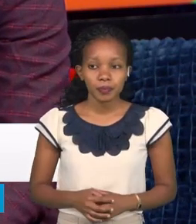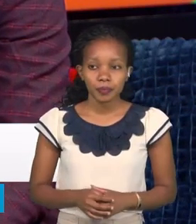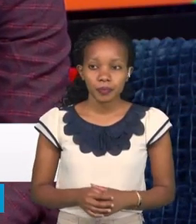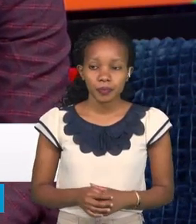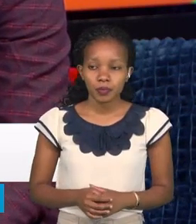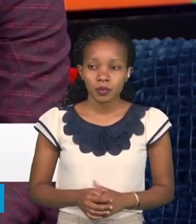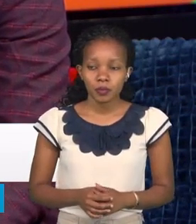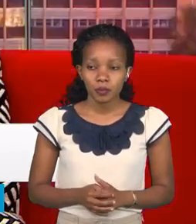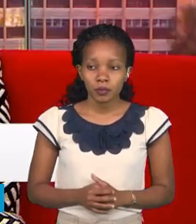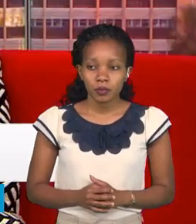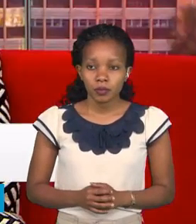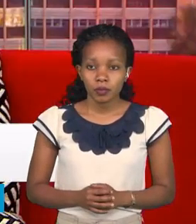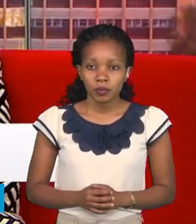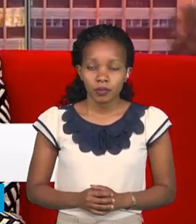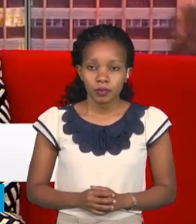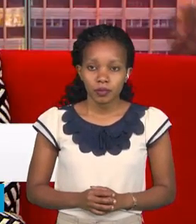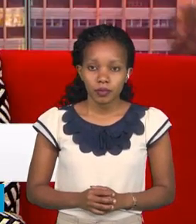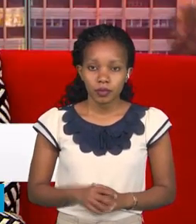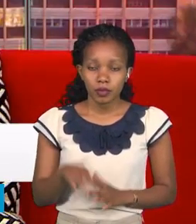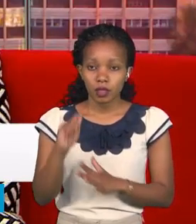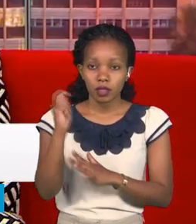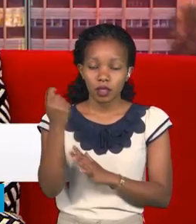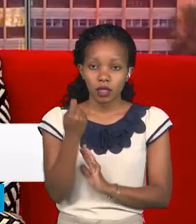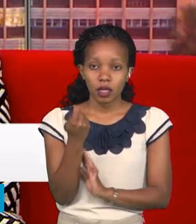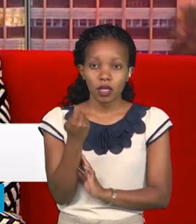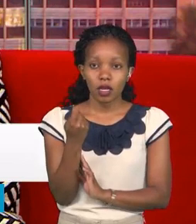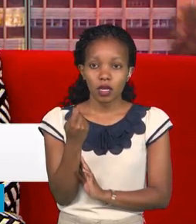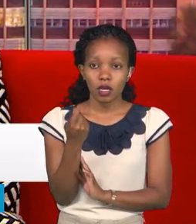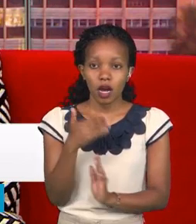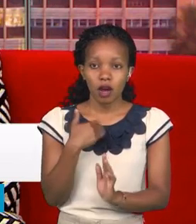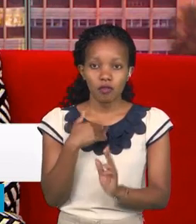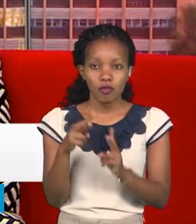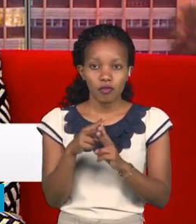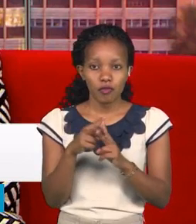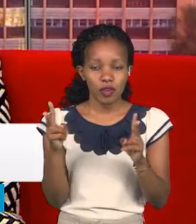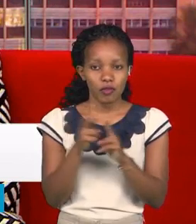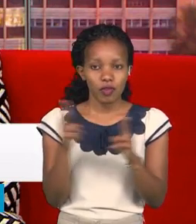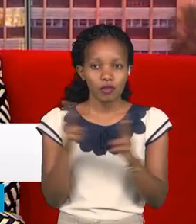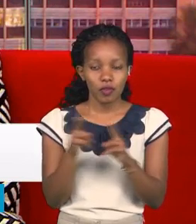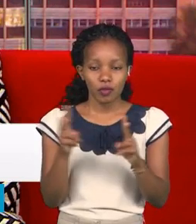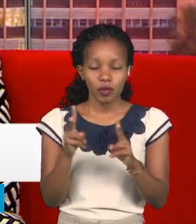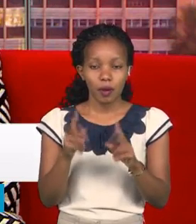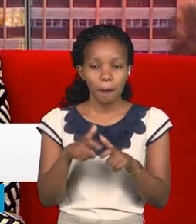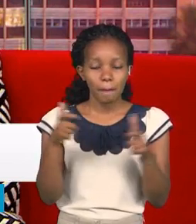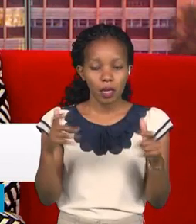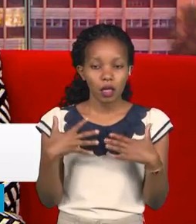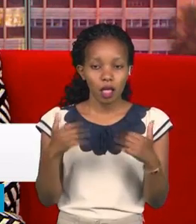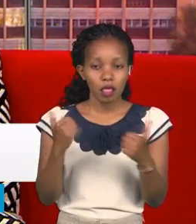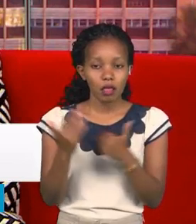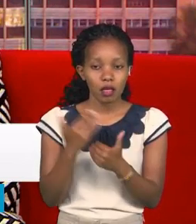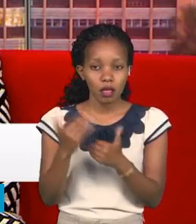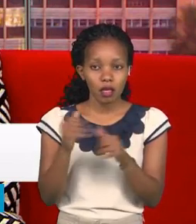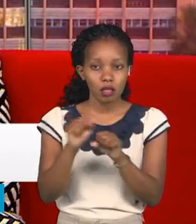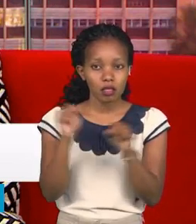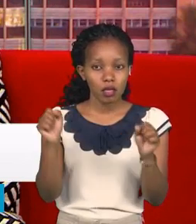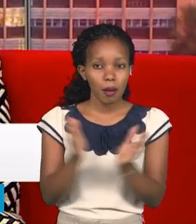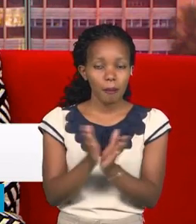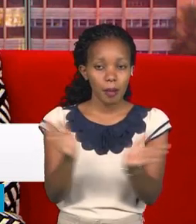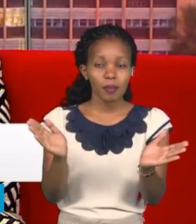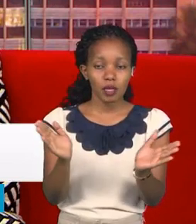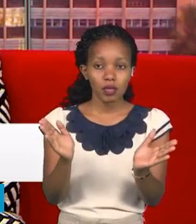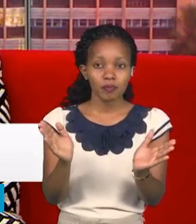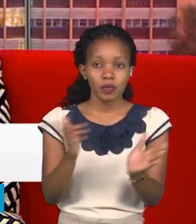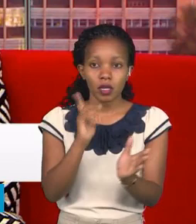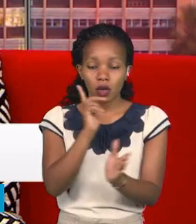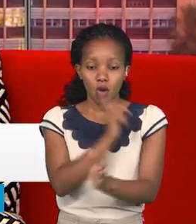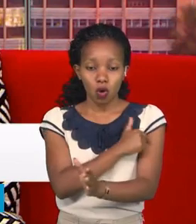Certainly, Nick, you know, see, Kenya, all said and done, has got a very robust healthcare system. All right. Public hospitals can be trusted.